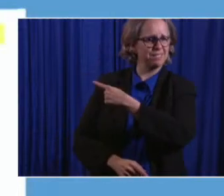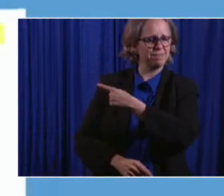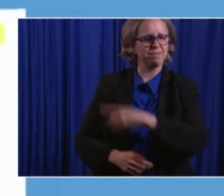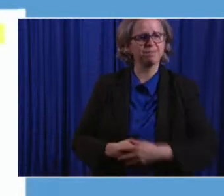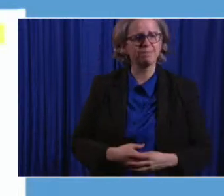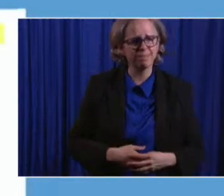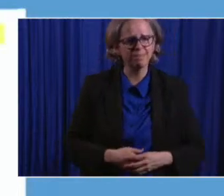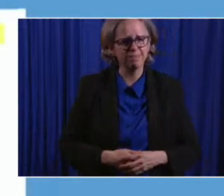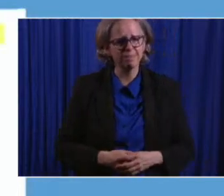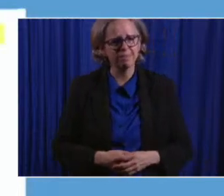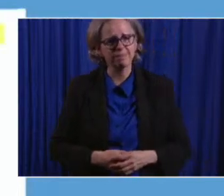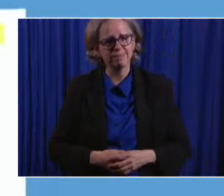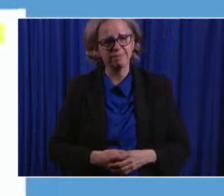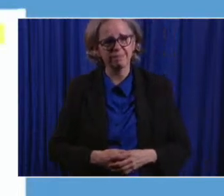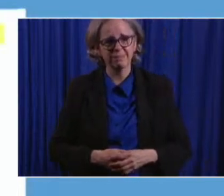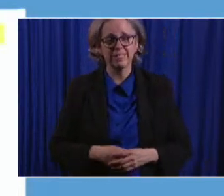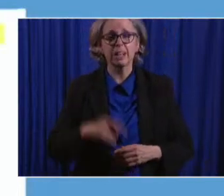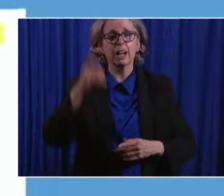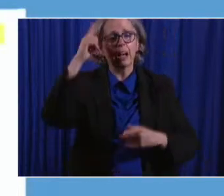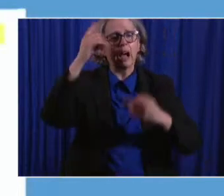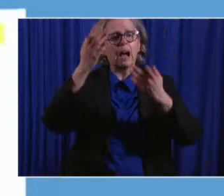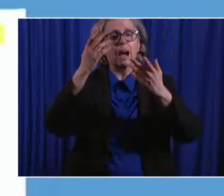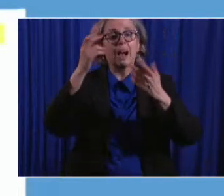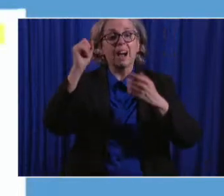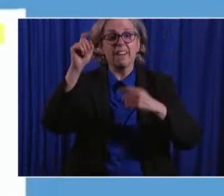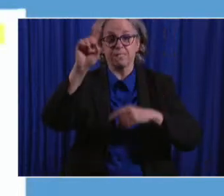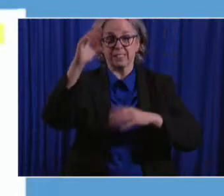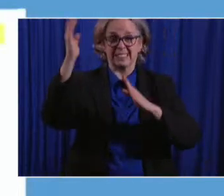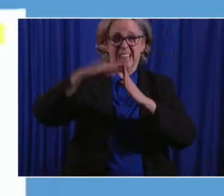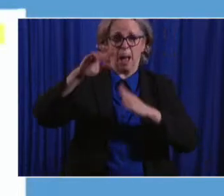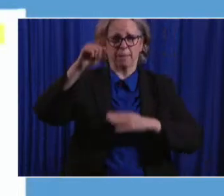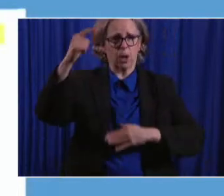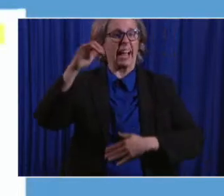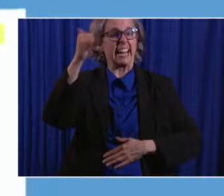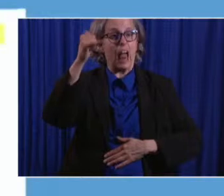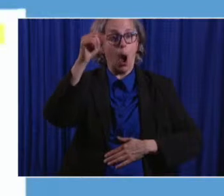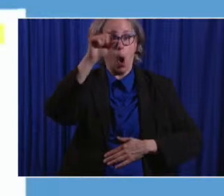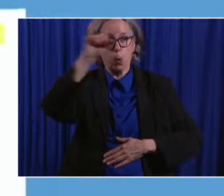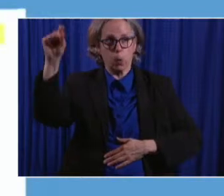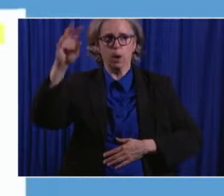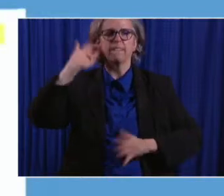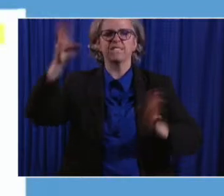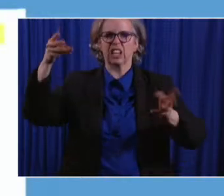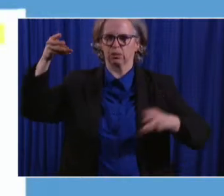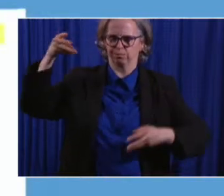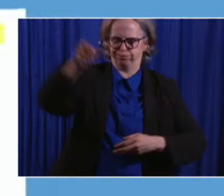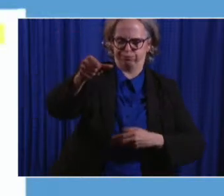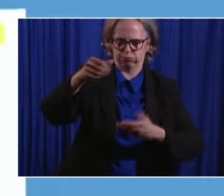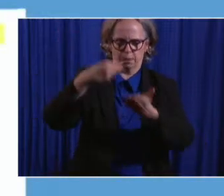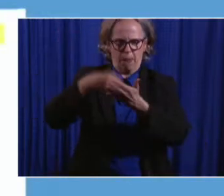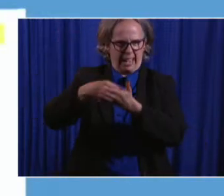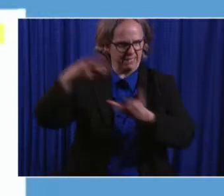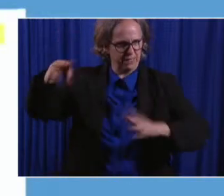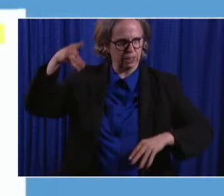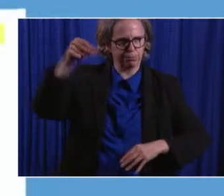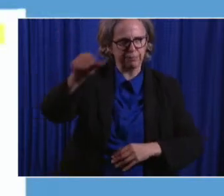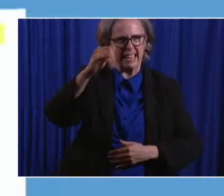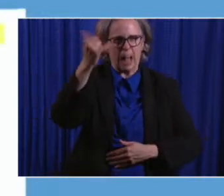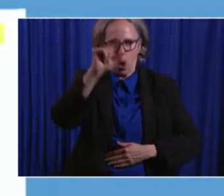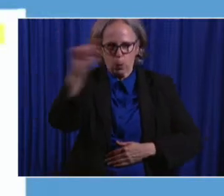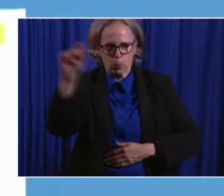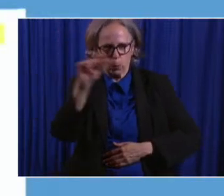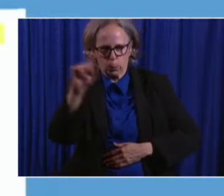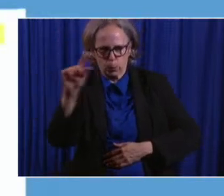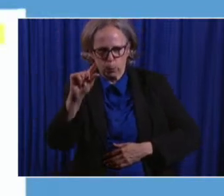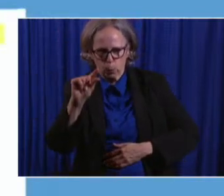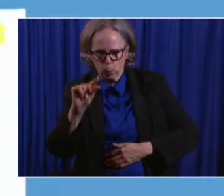money, the amount of money that we've spent on these certificates. They are we know very well that these